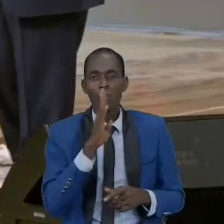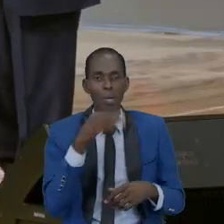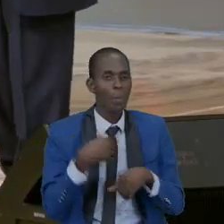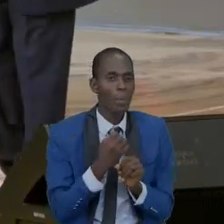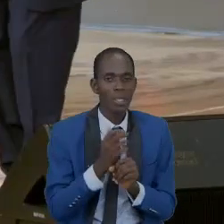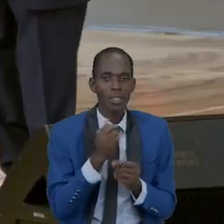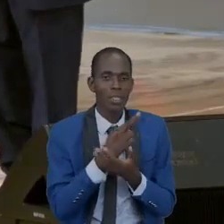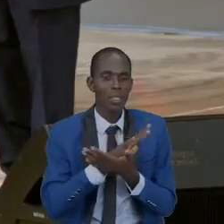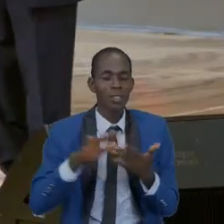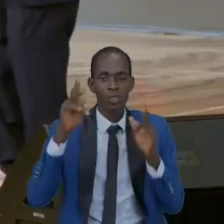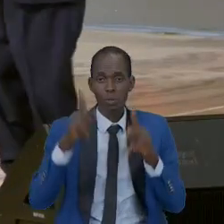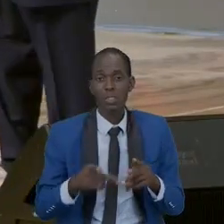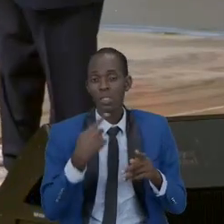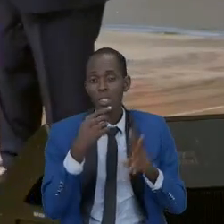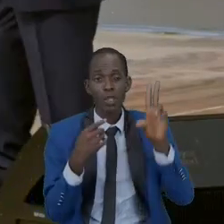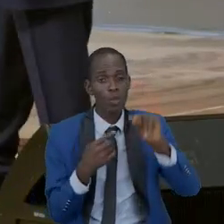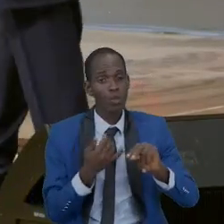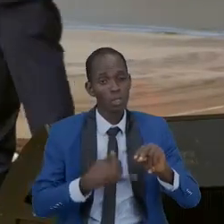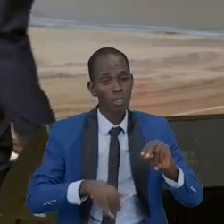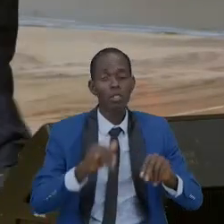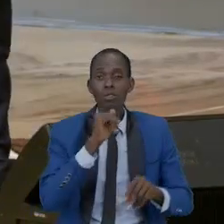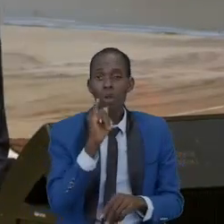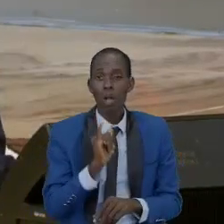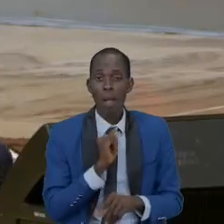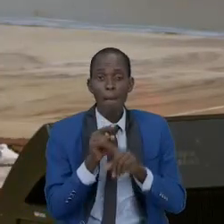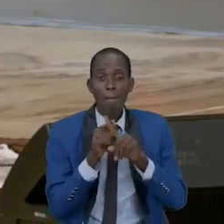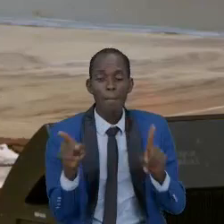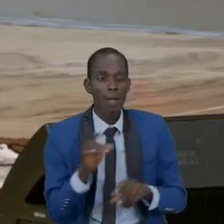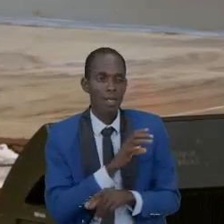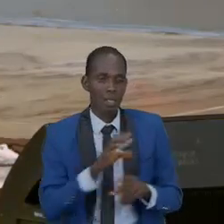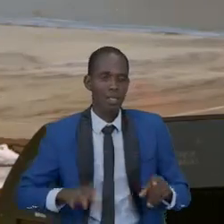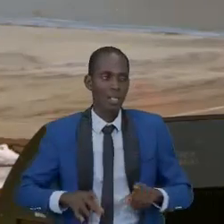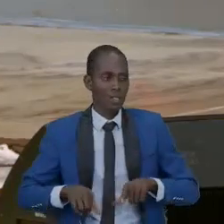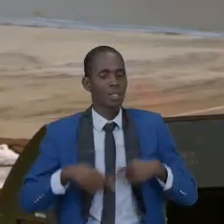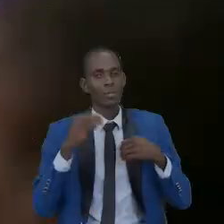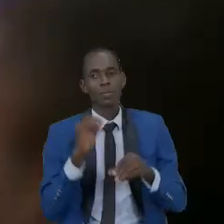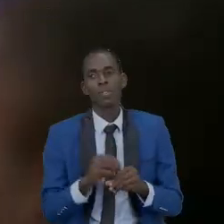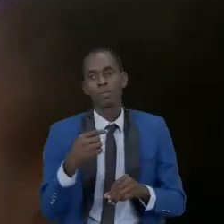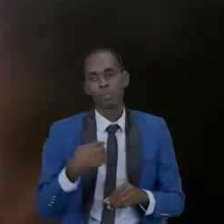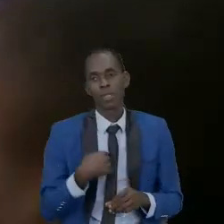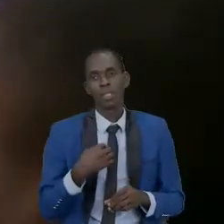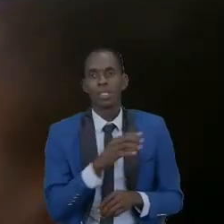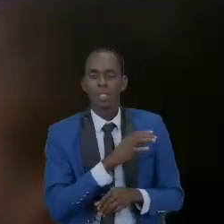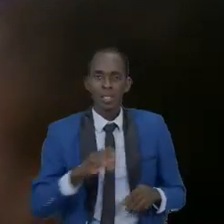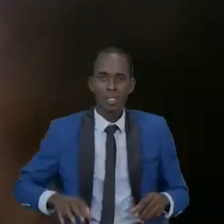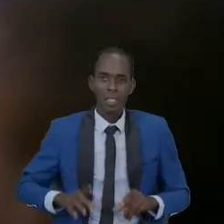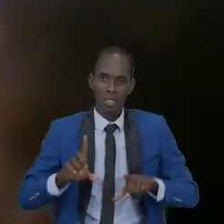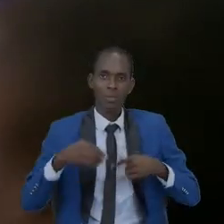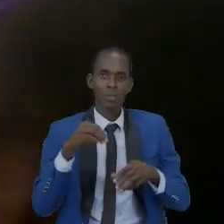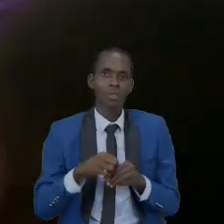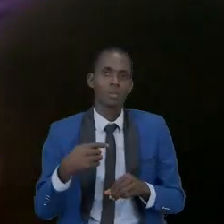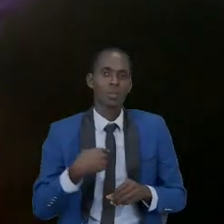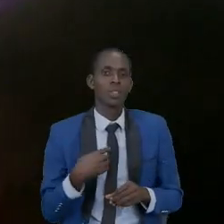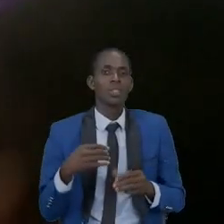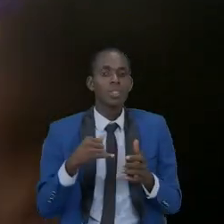said, no, yet not I, but Christ liveth in me. Christ liveth in me.